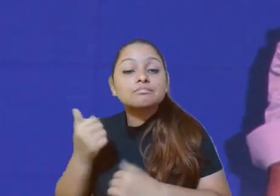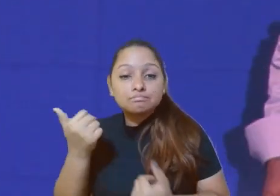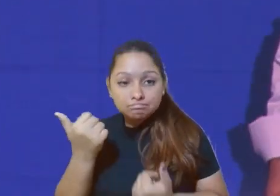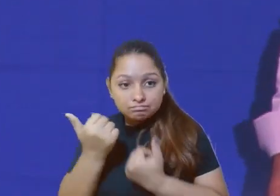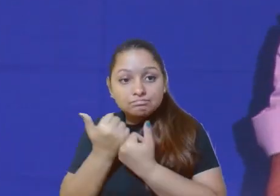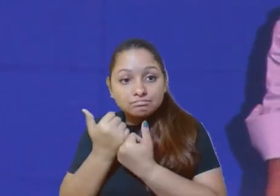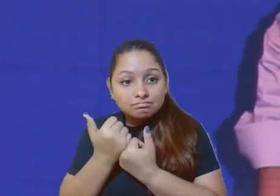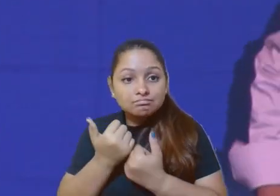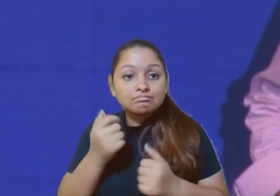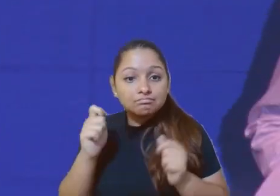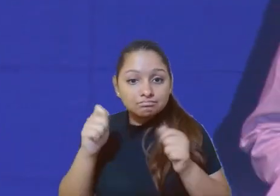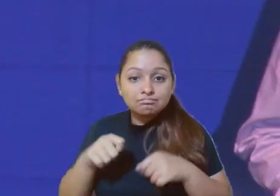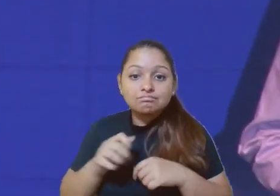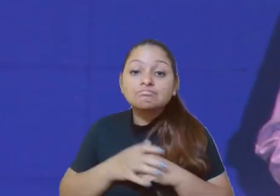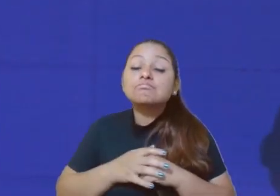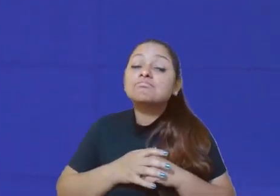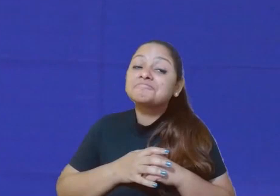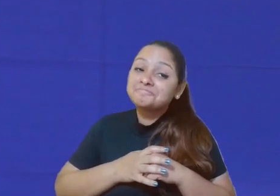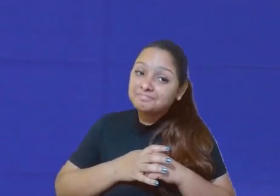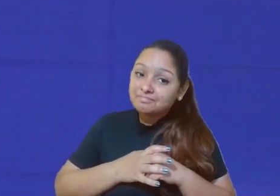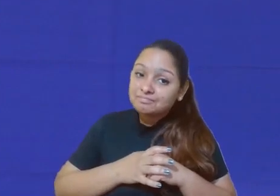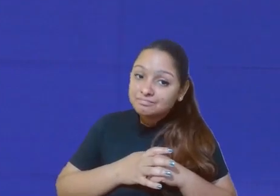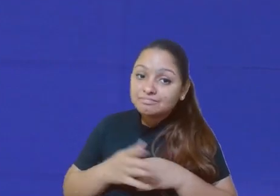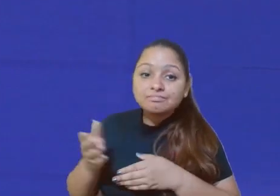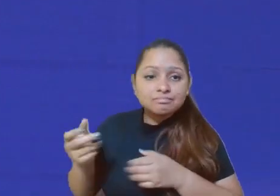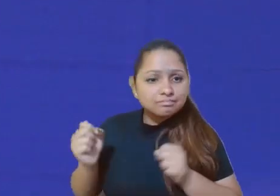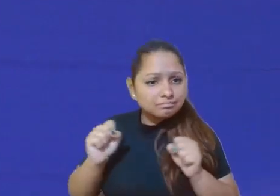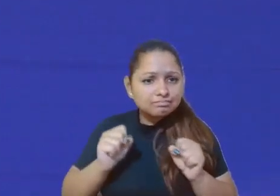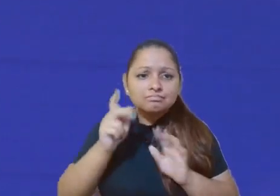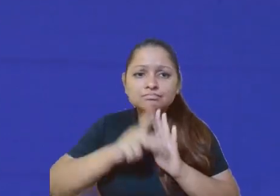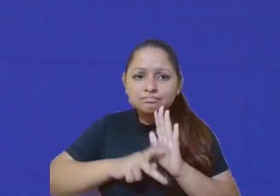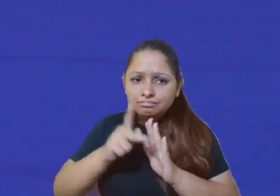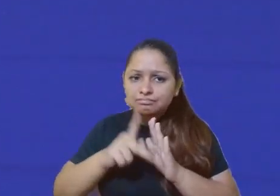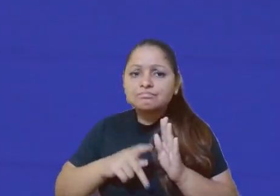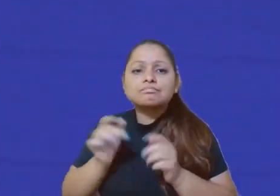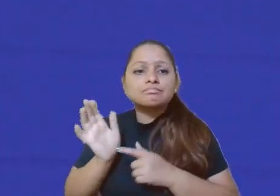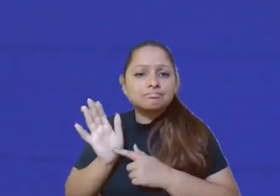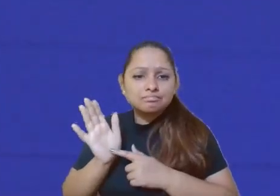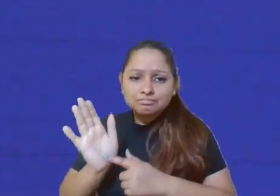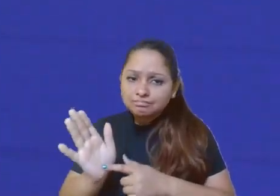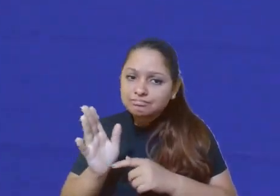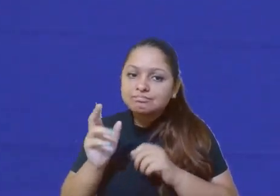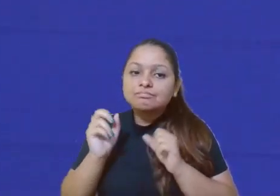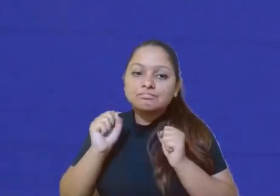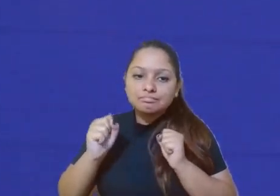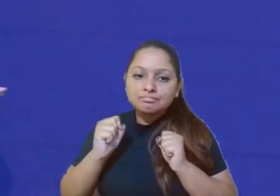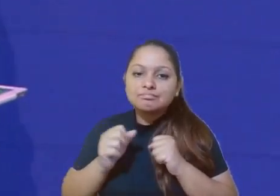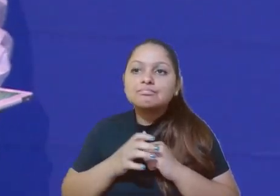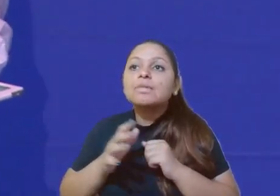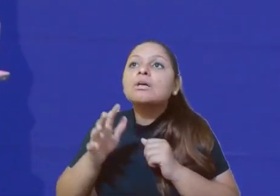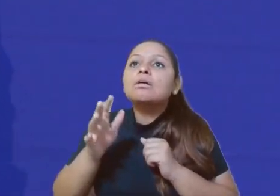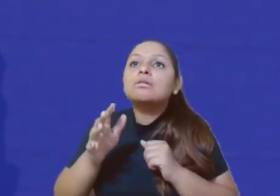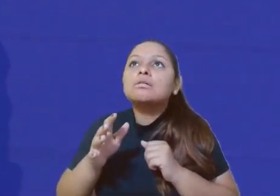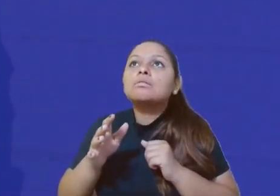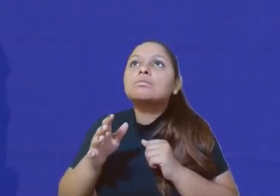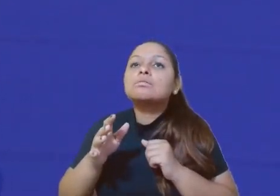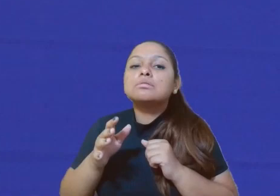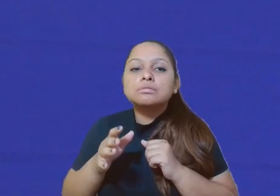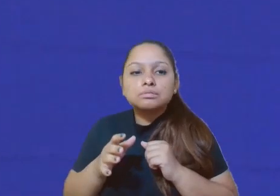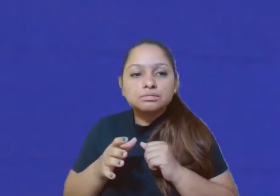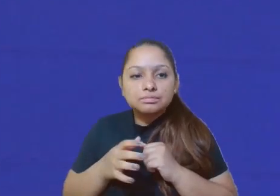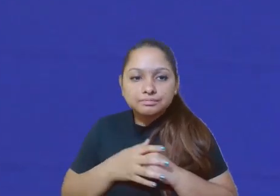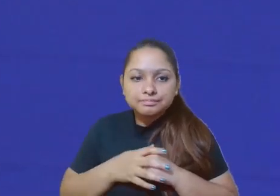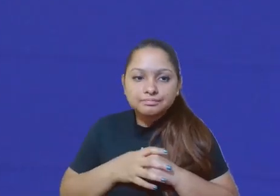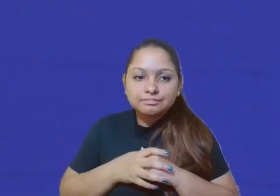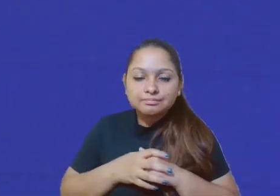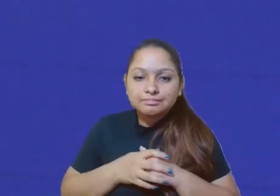present the project, of course. It's not that we're not going to help, of course.